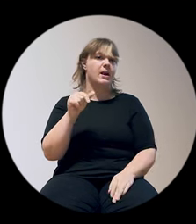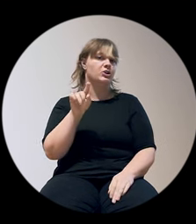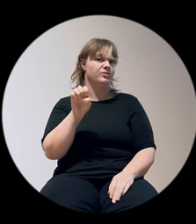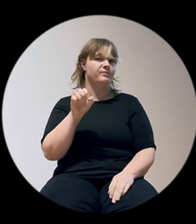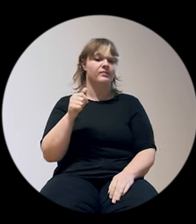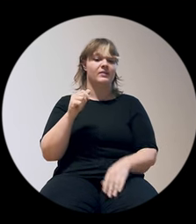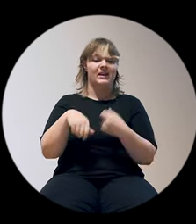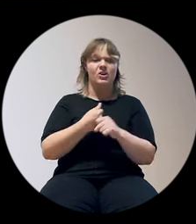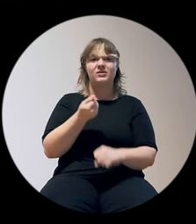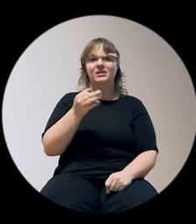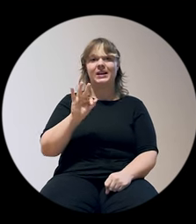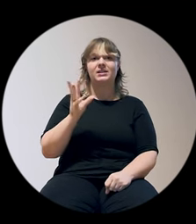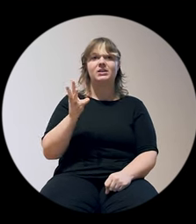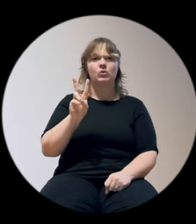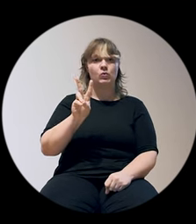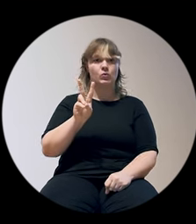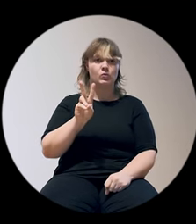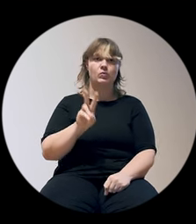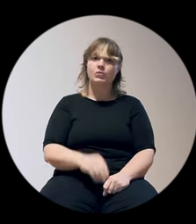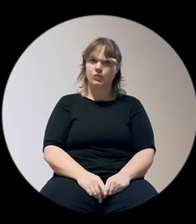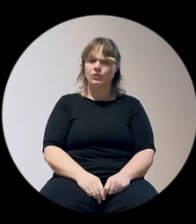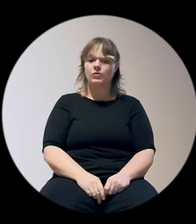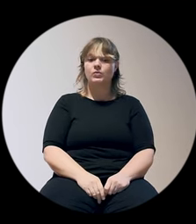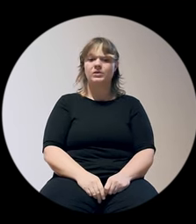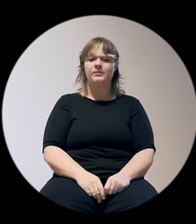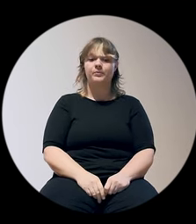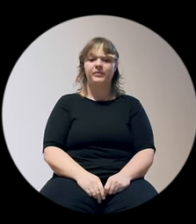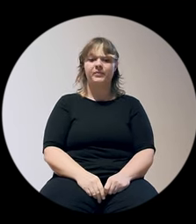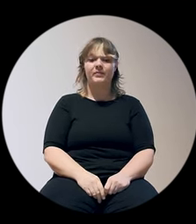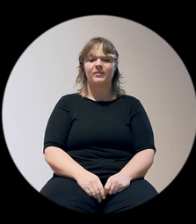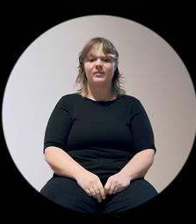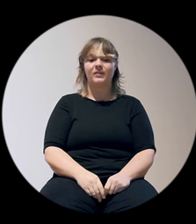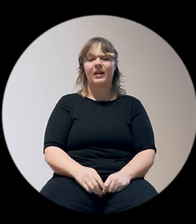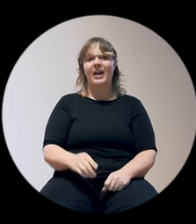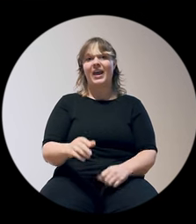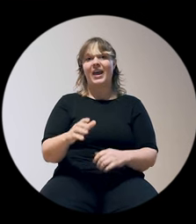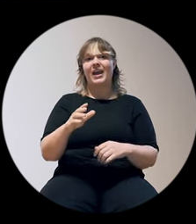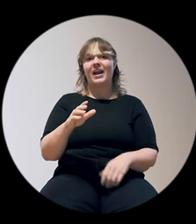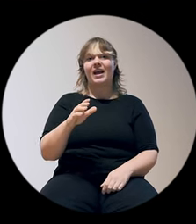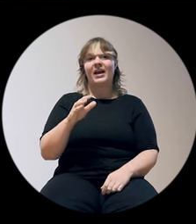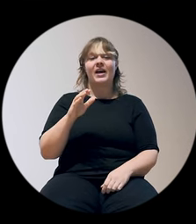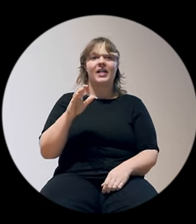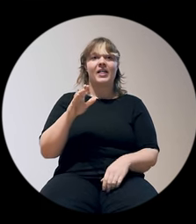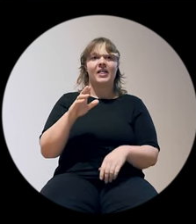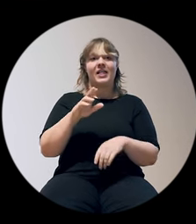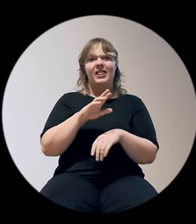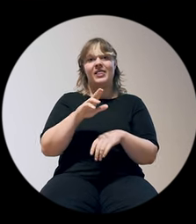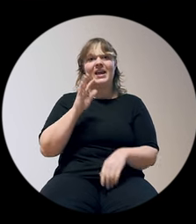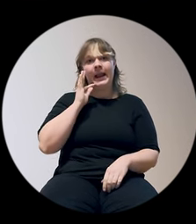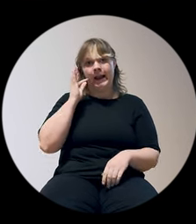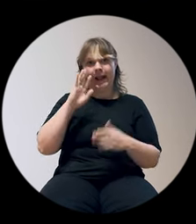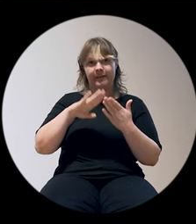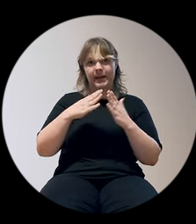In 1962, the Indian village in Douglas, which is near my community,